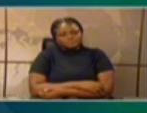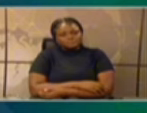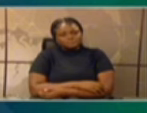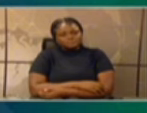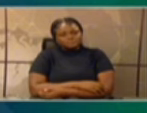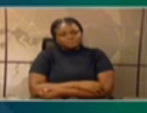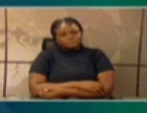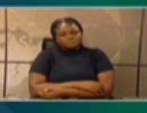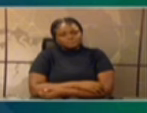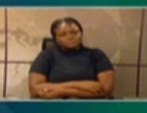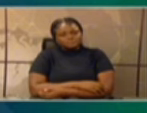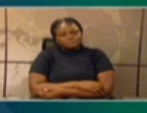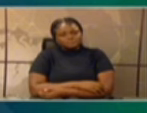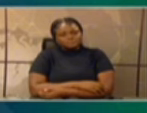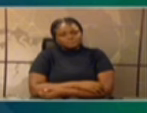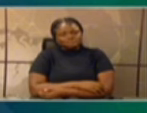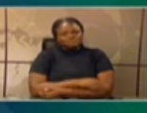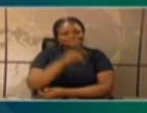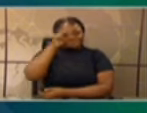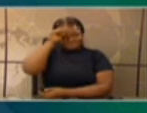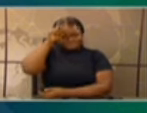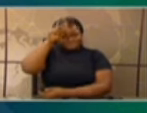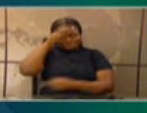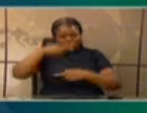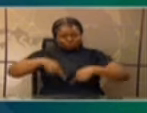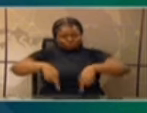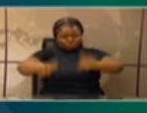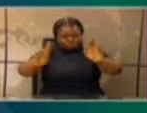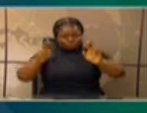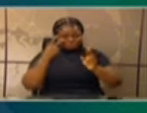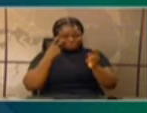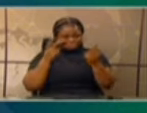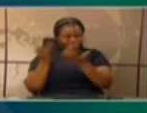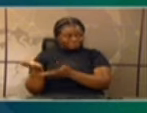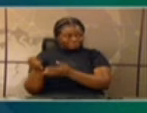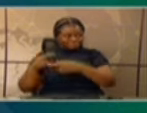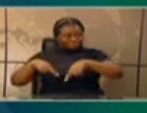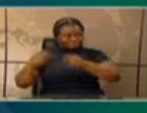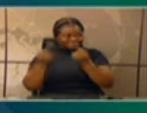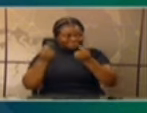on. And the white lady became a wool glass, eh?